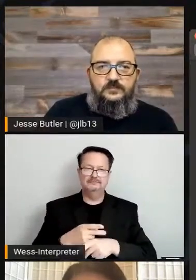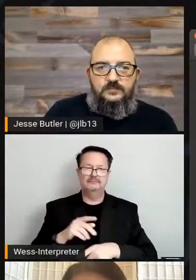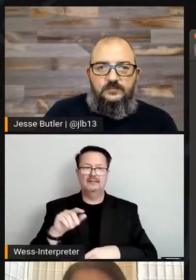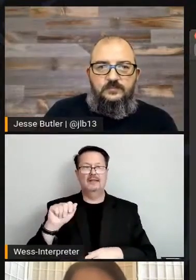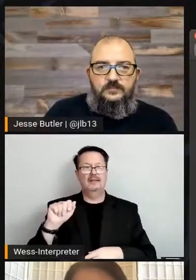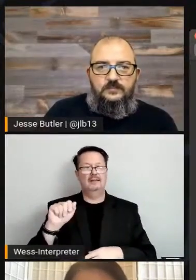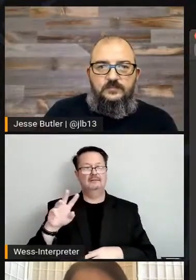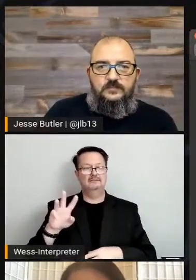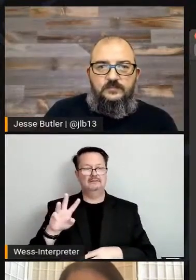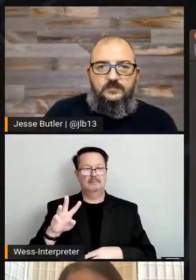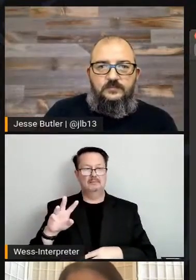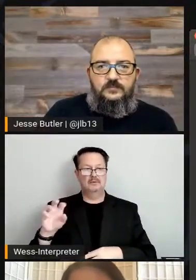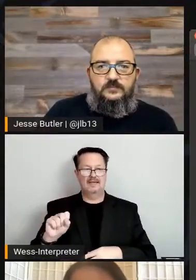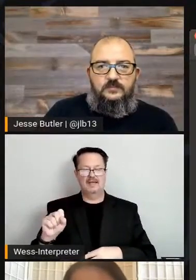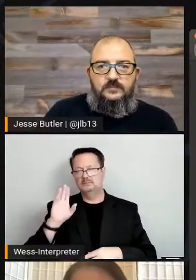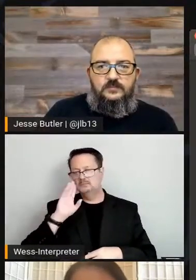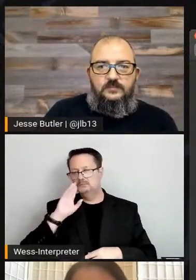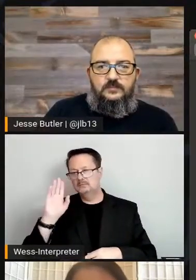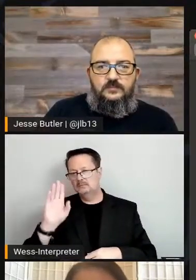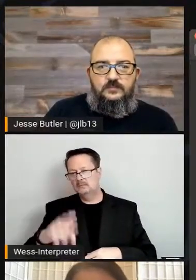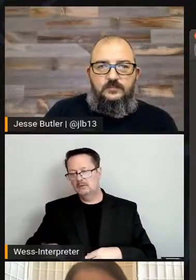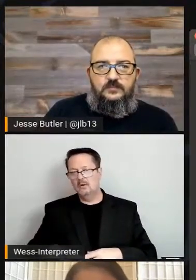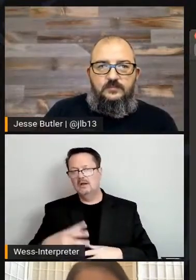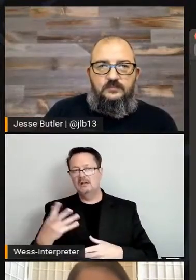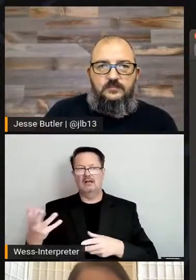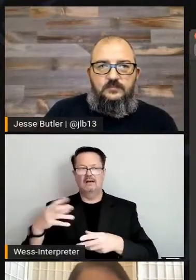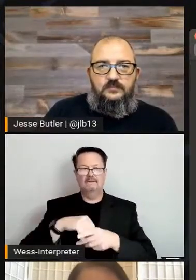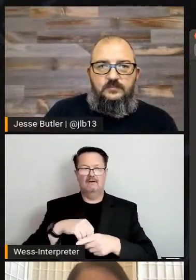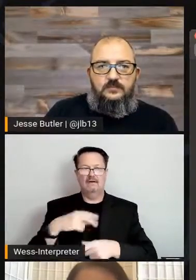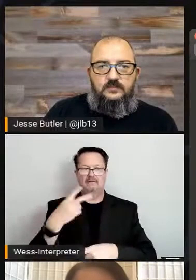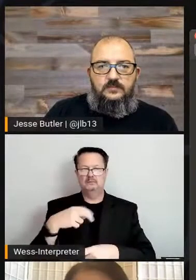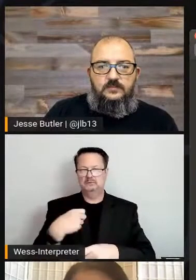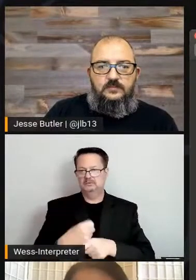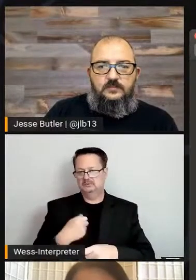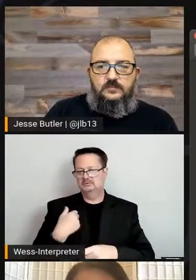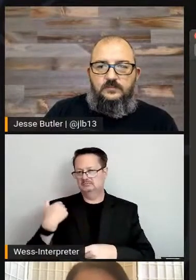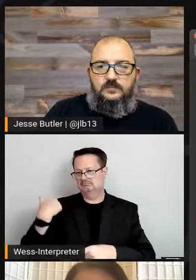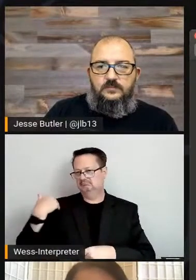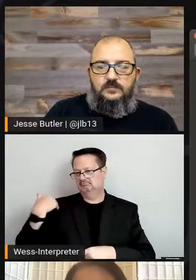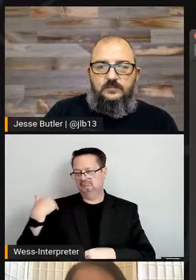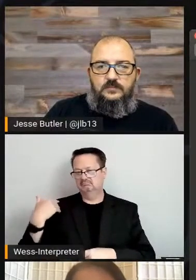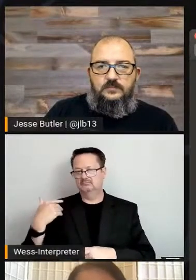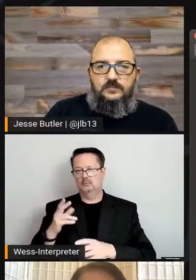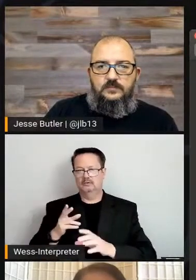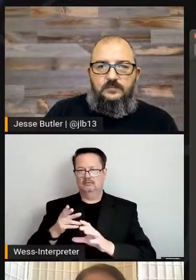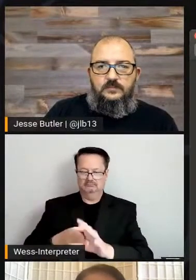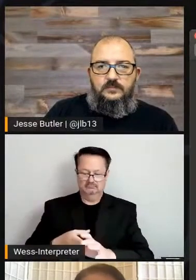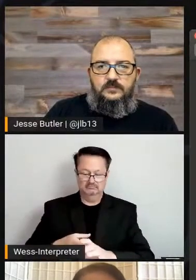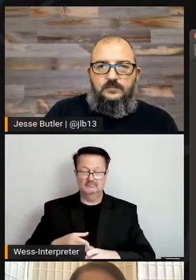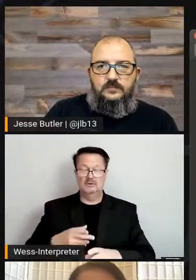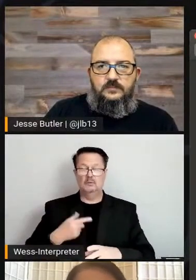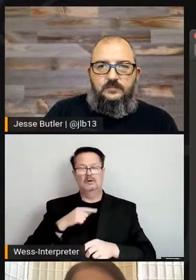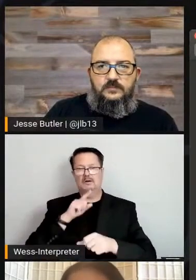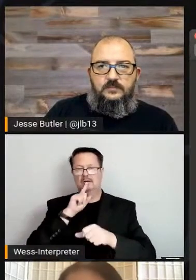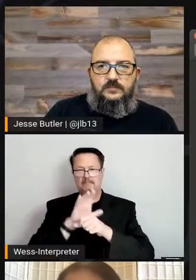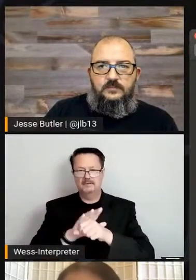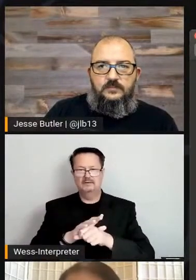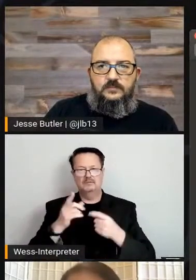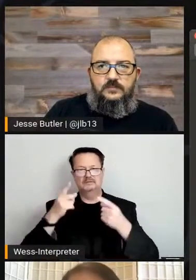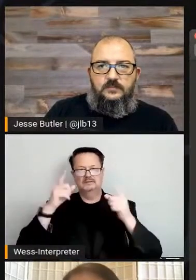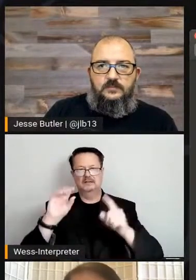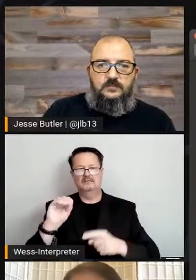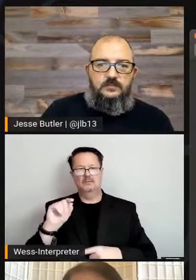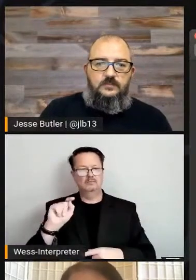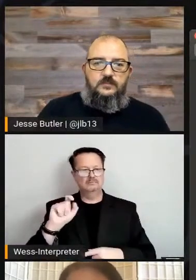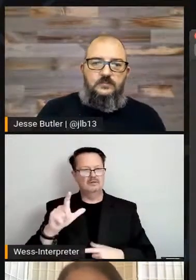AWS, as we got involved 2 years ago, has been committed to the success of OpenTelemetry. And I'd like to talk